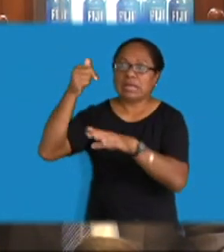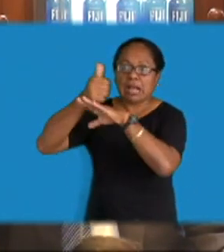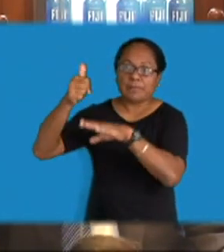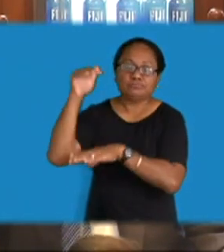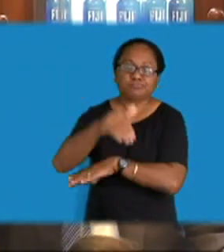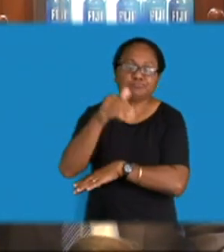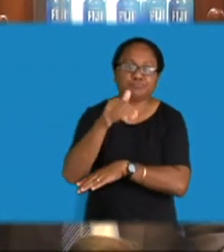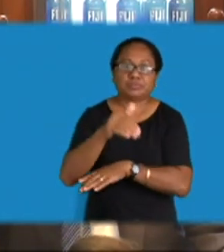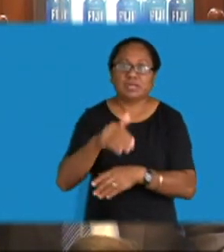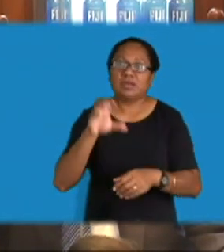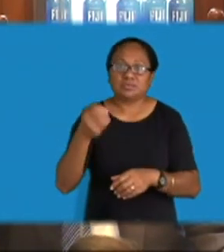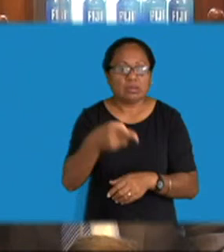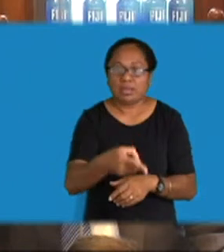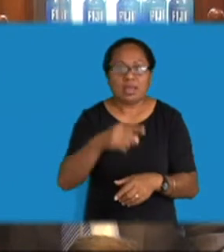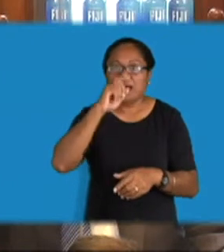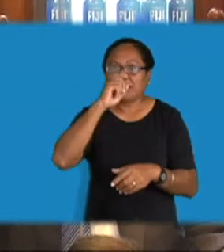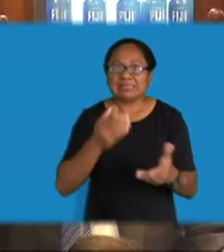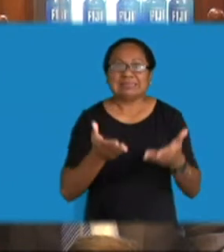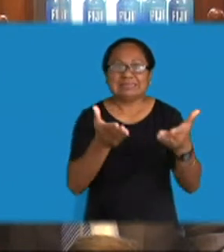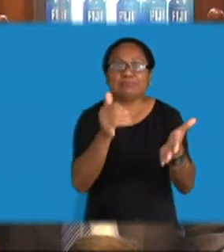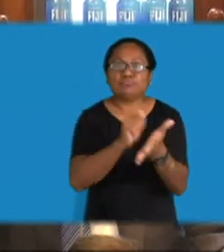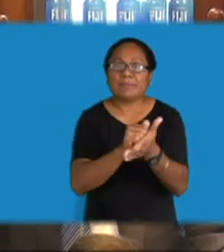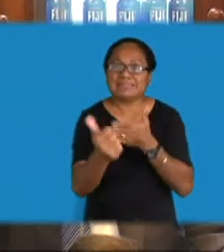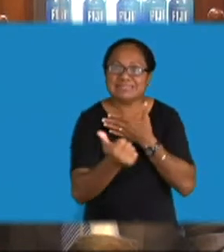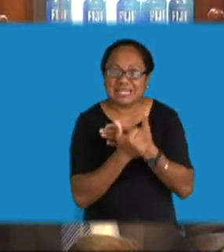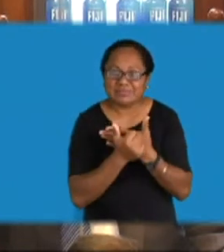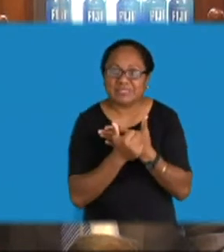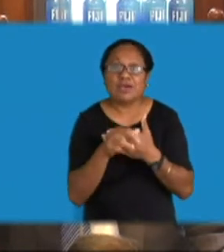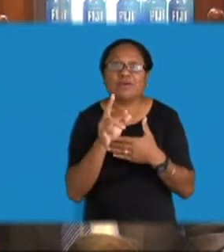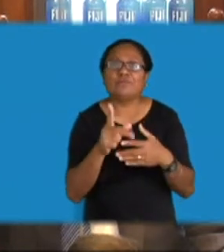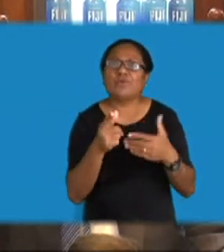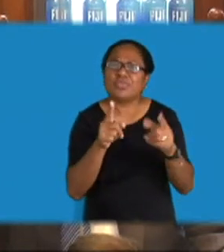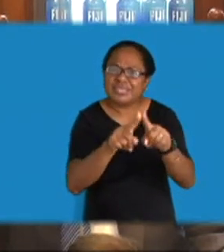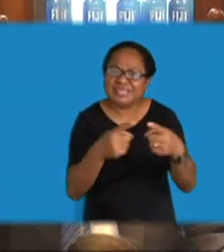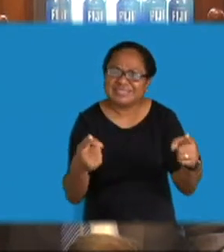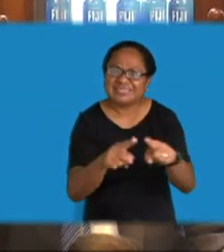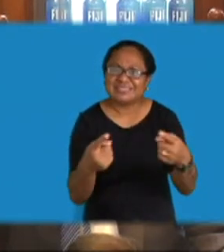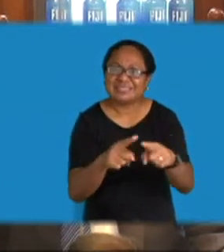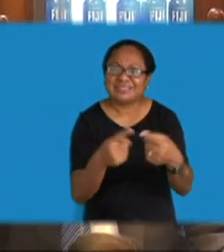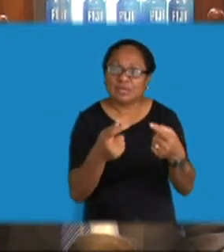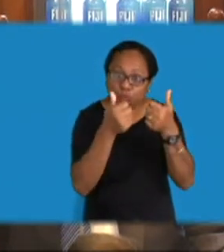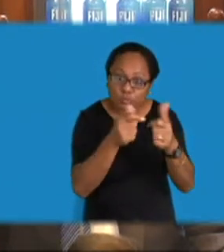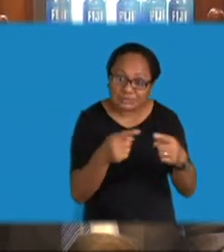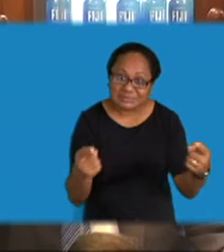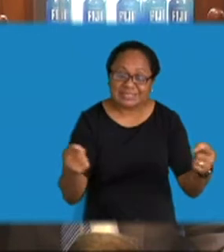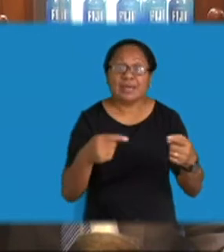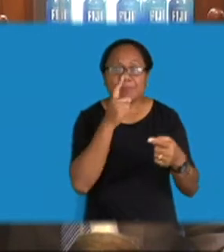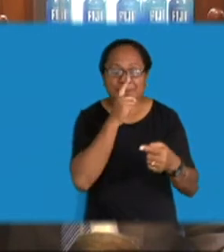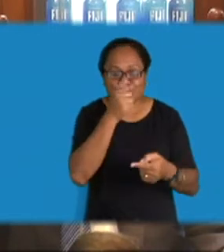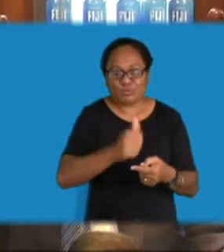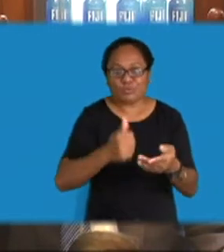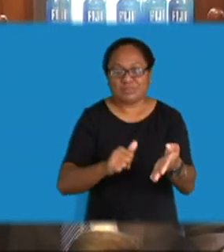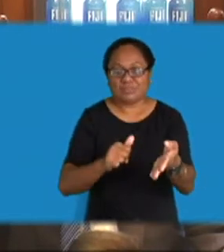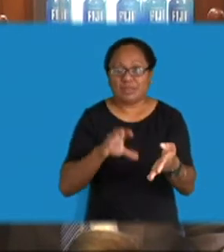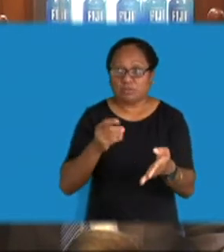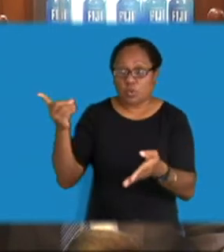impacting on their ability to provide uncompromised safety and security for goods and services used by people. He made the